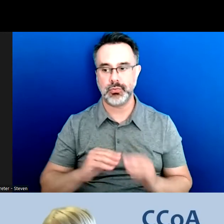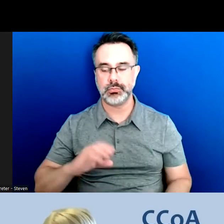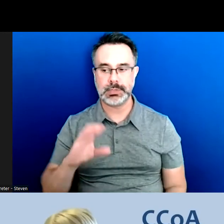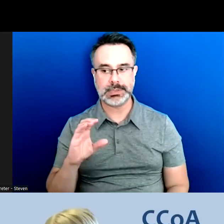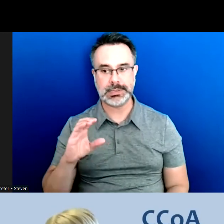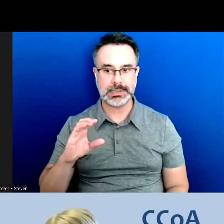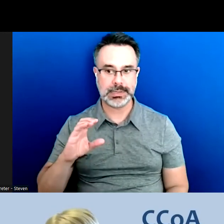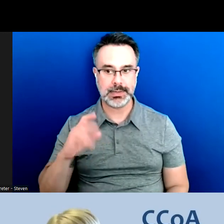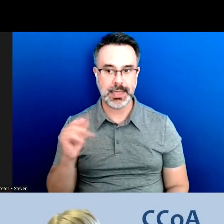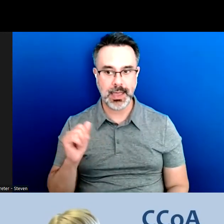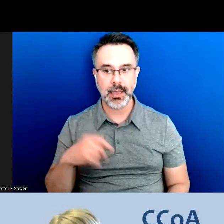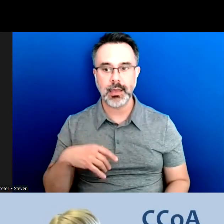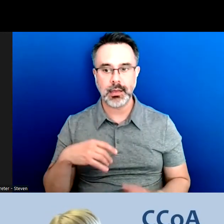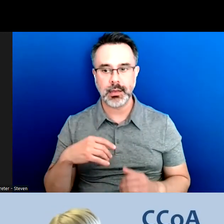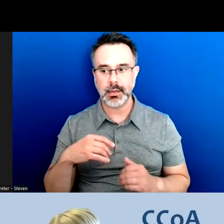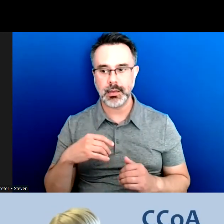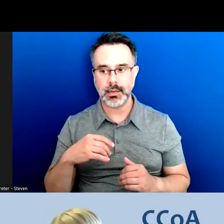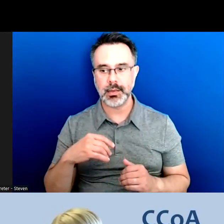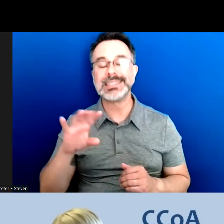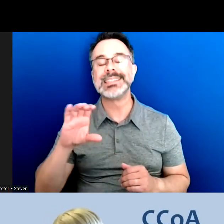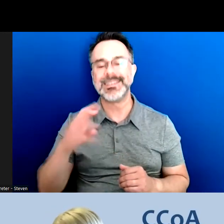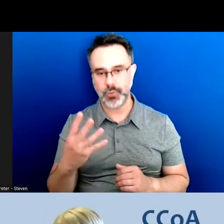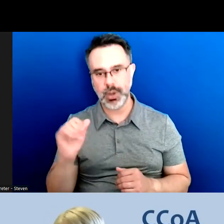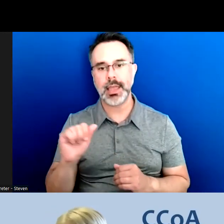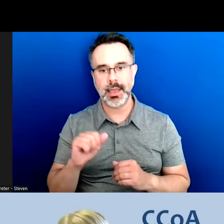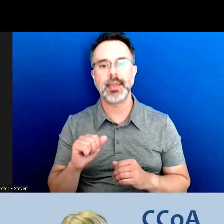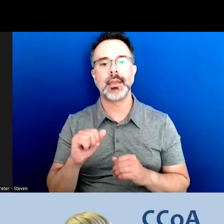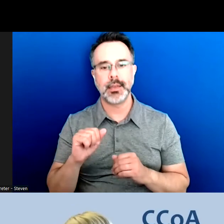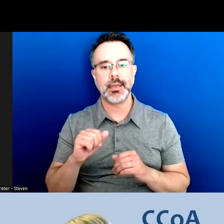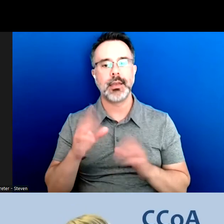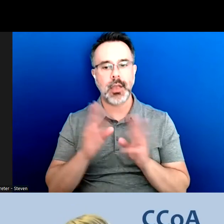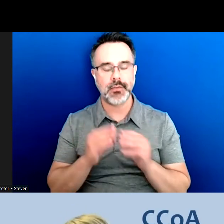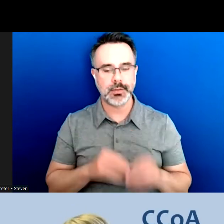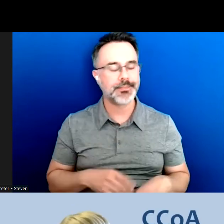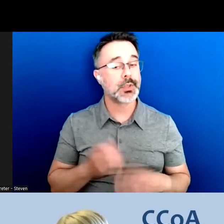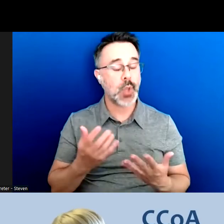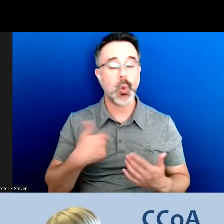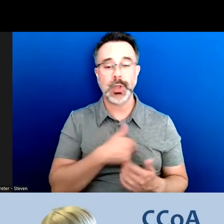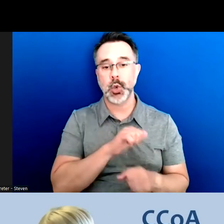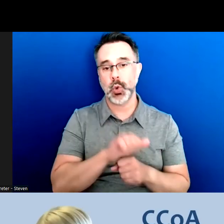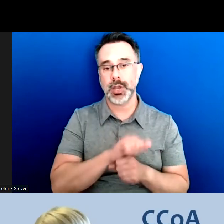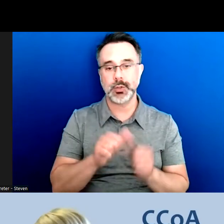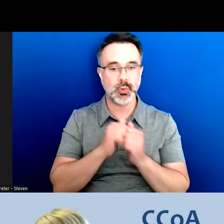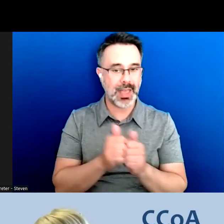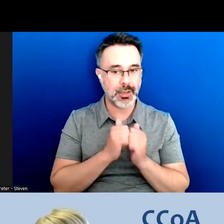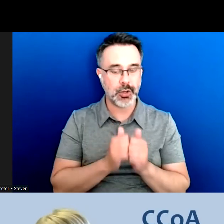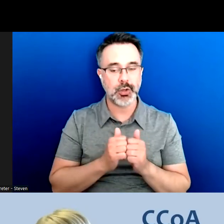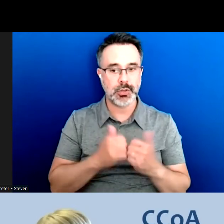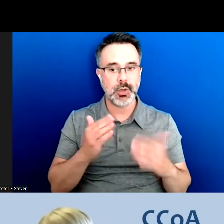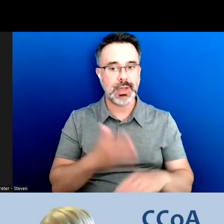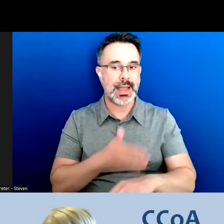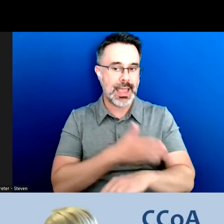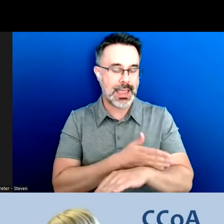an extremely important point in California. We're working together to enhance and improve our